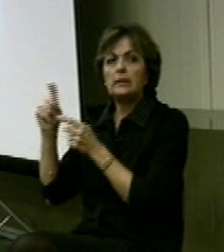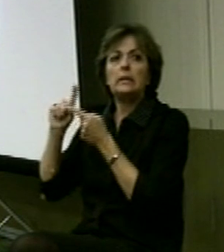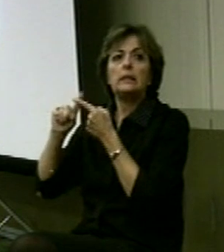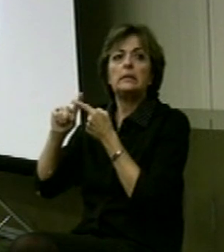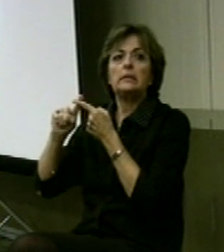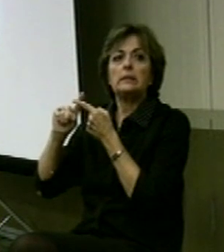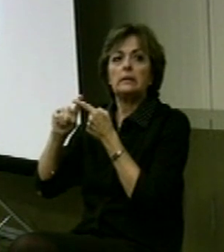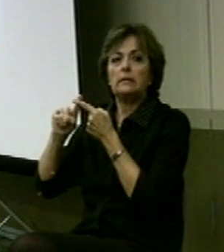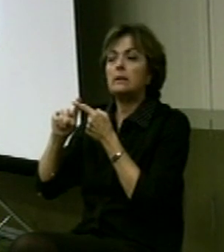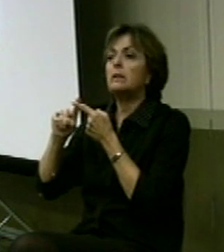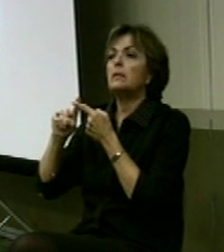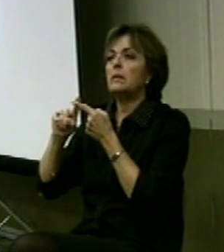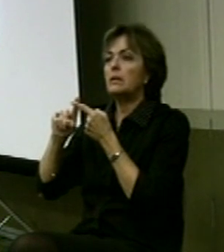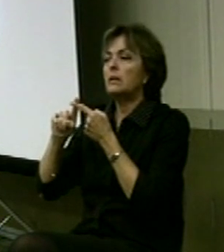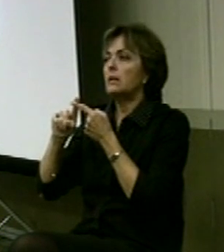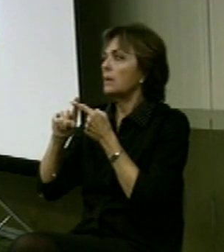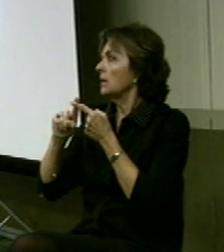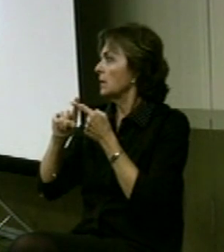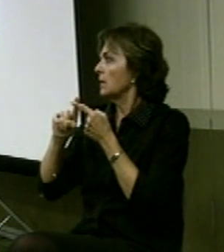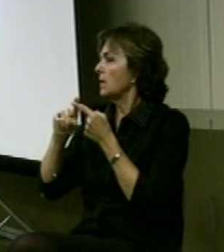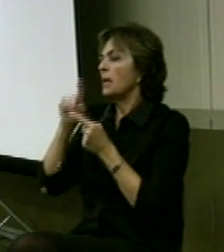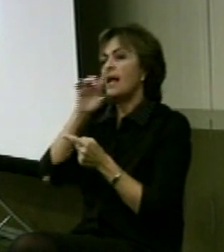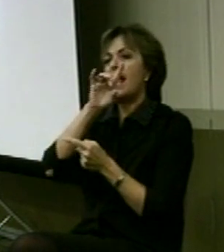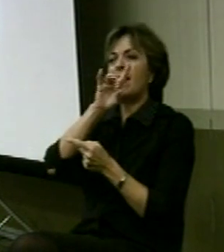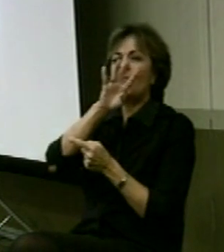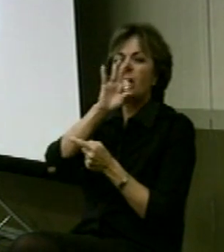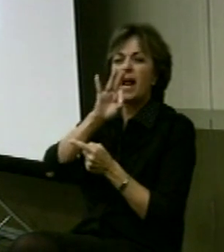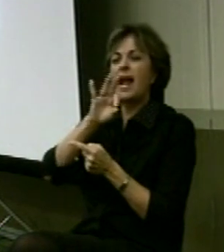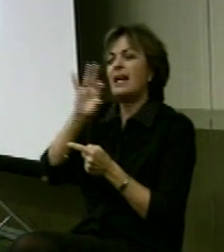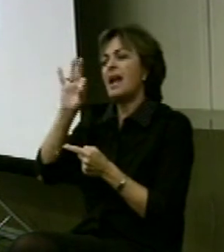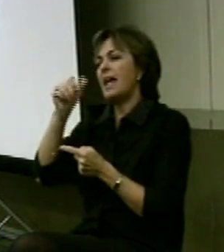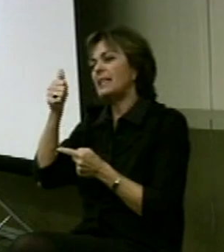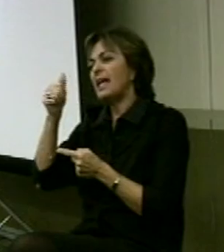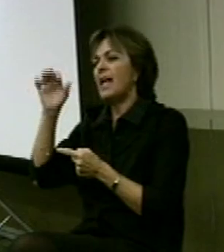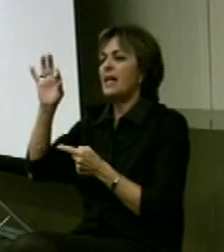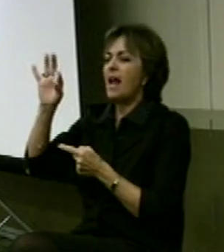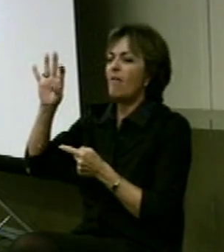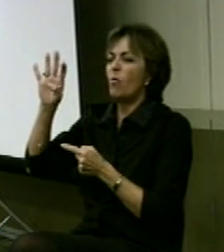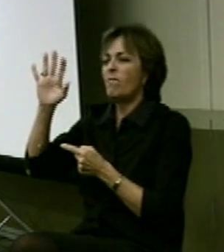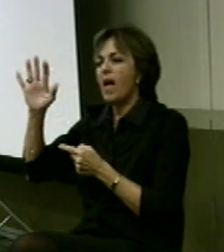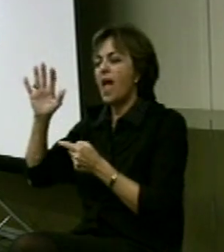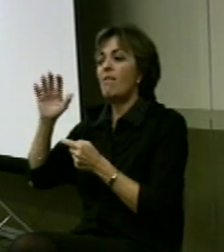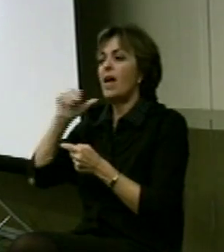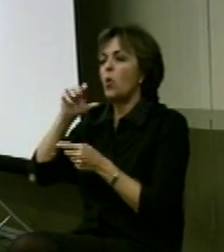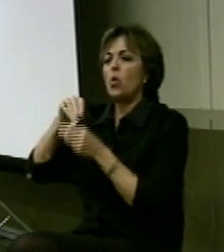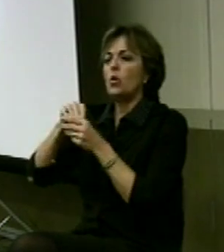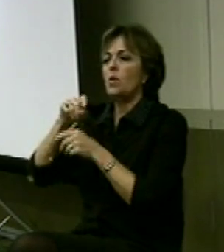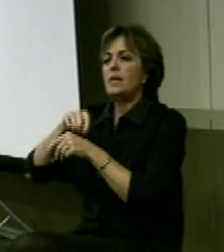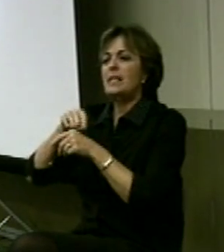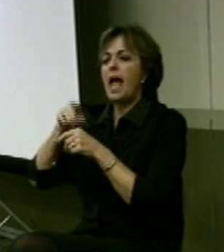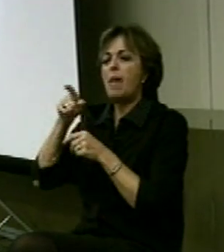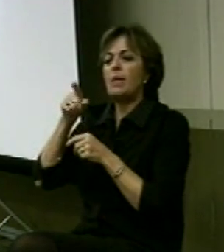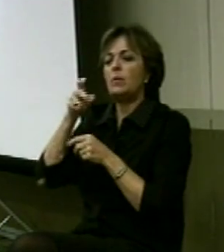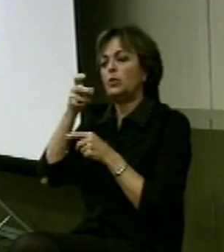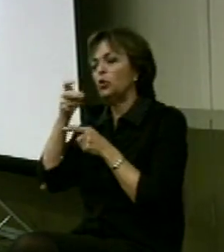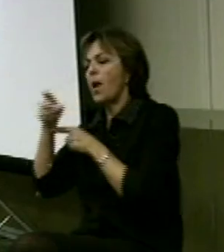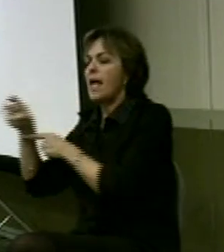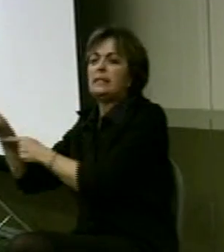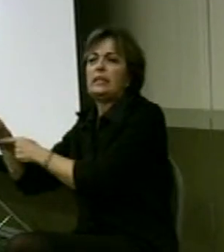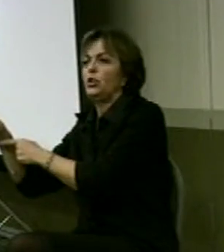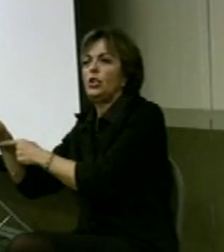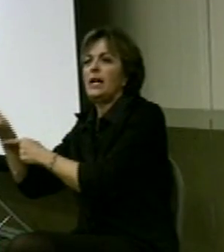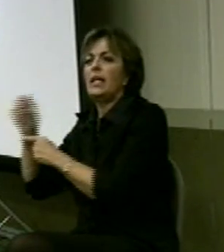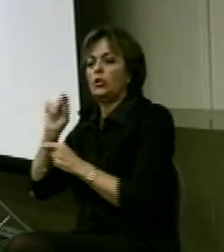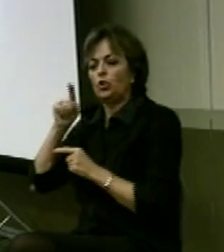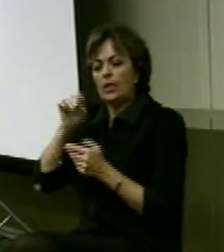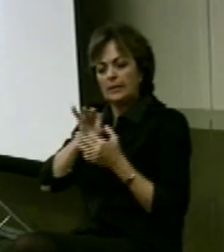classes. As you see, from 8:40 to 9, 9:10 to 9:25. I don't include the time that he was